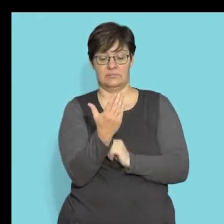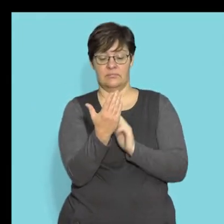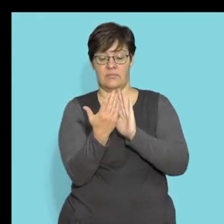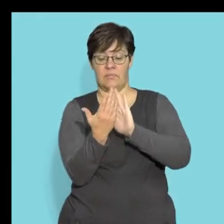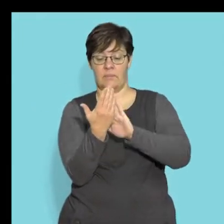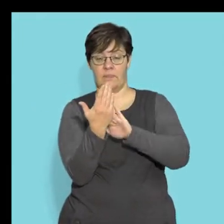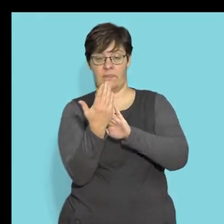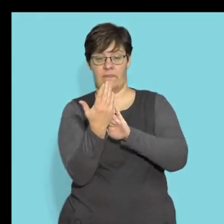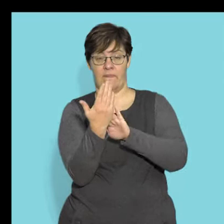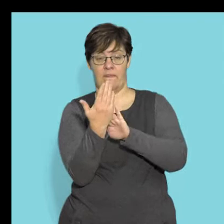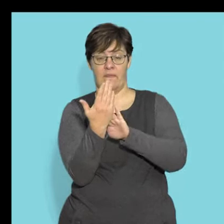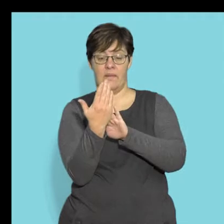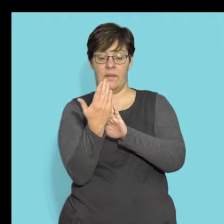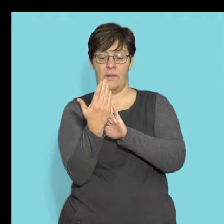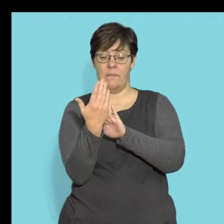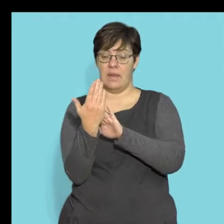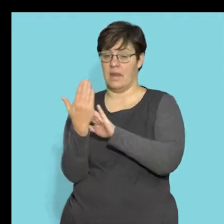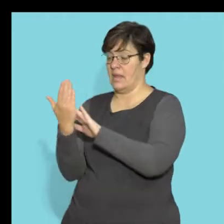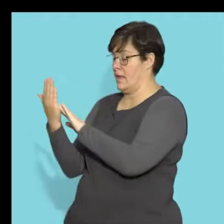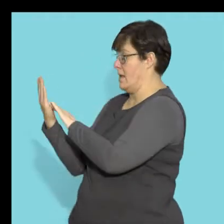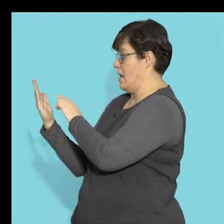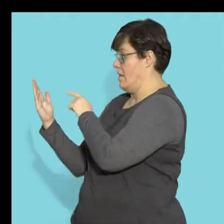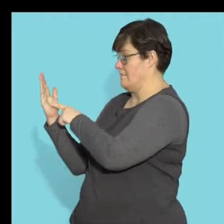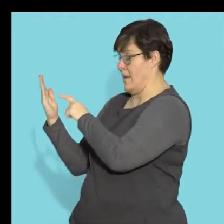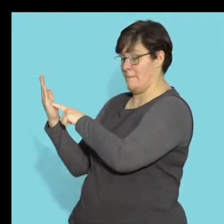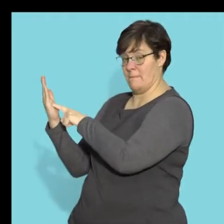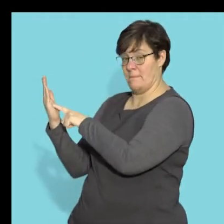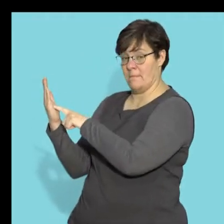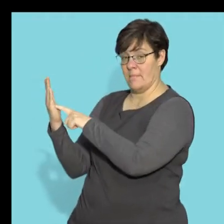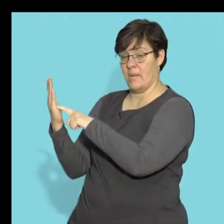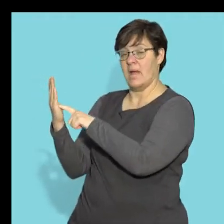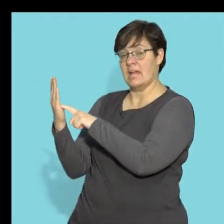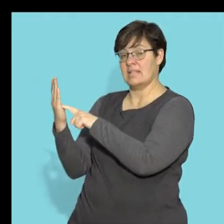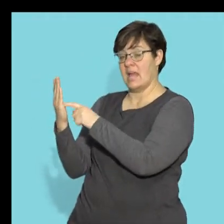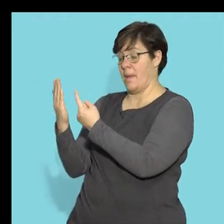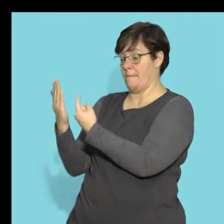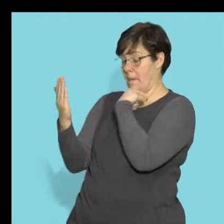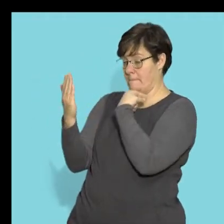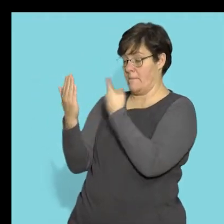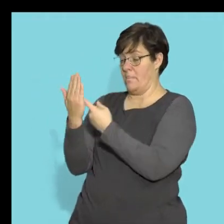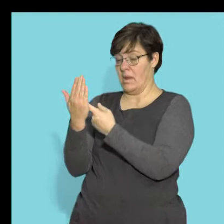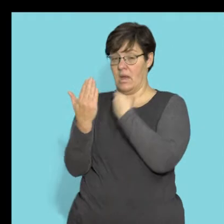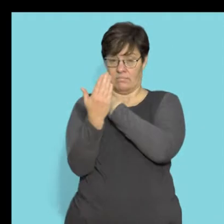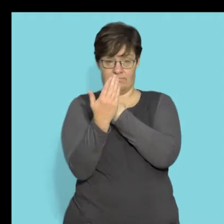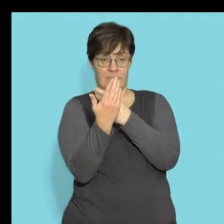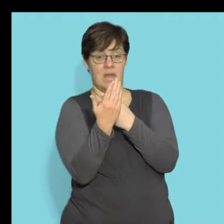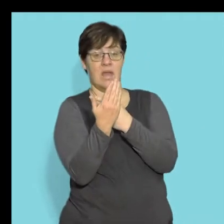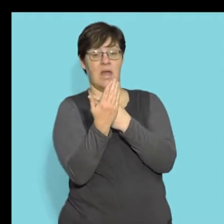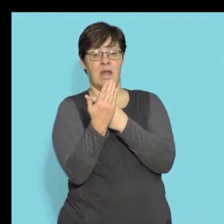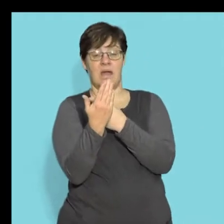I. And the unknown, which is the force, the direction of the palm, is F. So we've